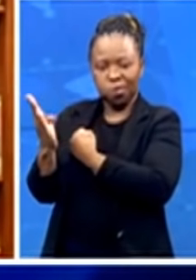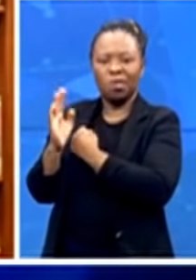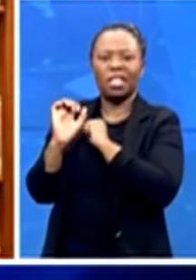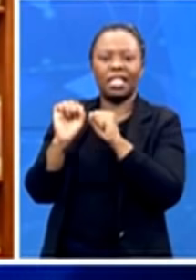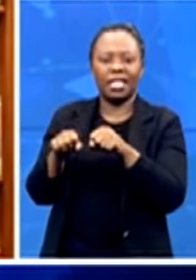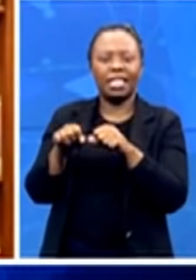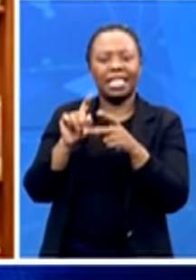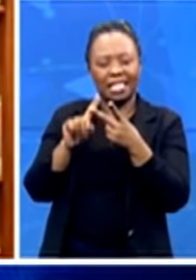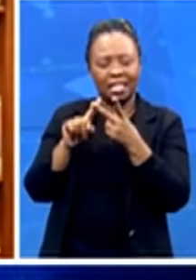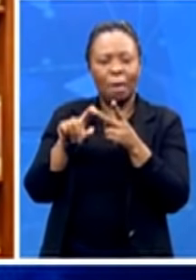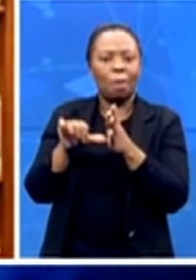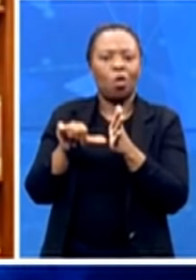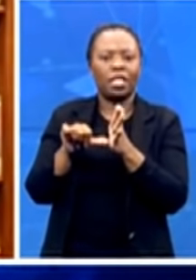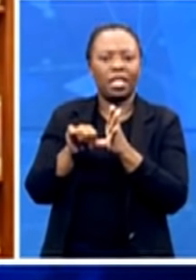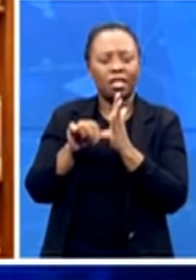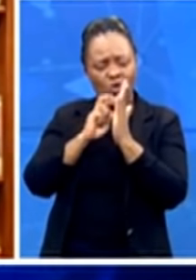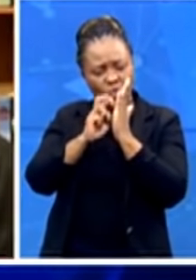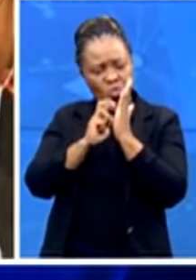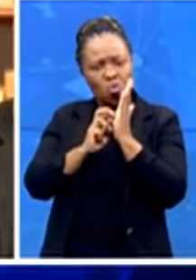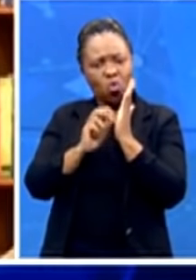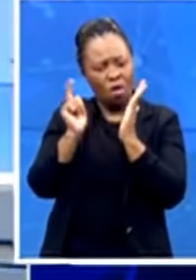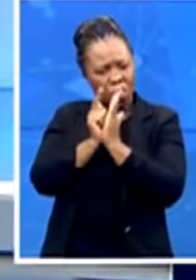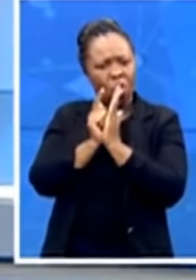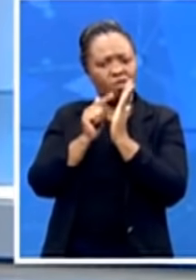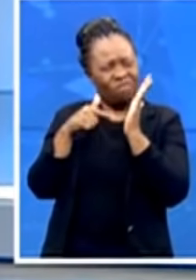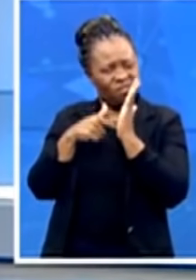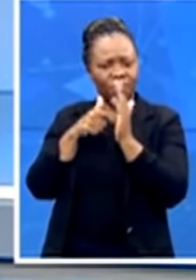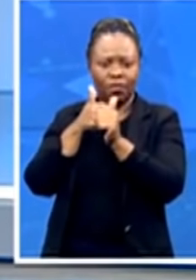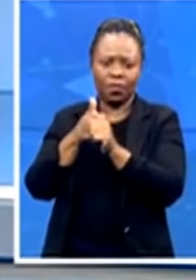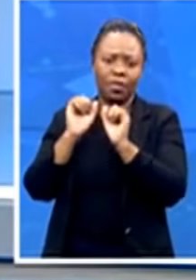to solve disputes. Thank you so much for your time. That was analyst Angelo Fick joining us via Zoom.